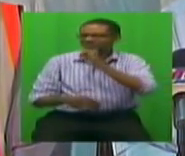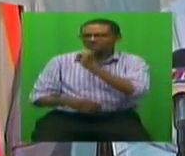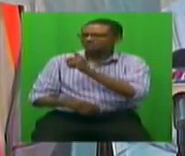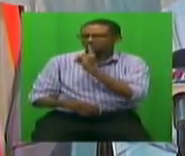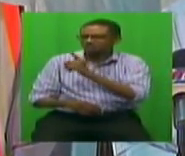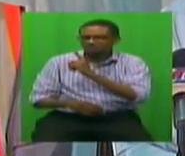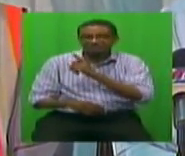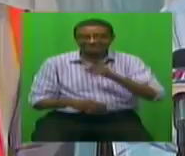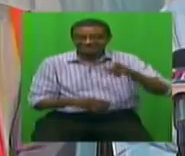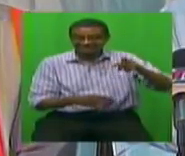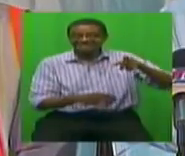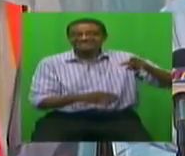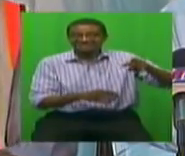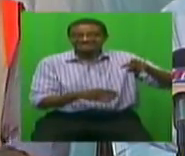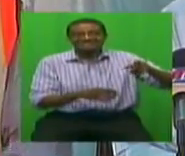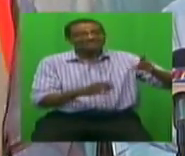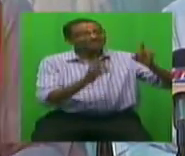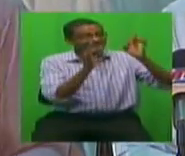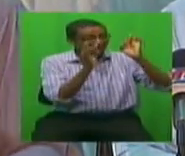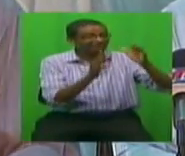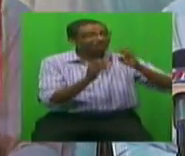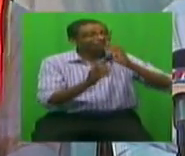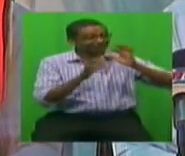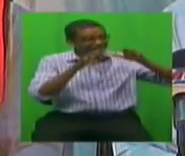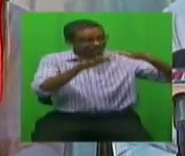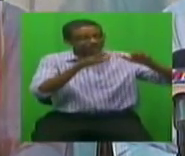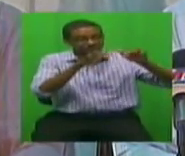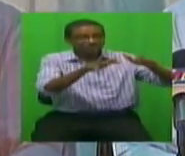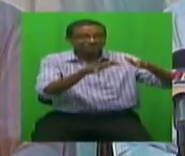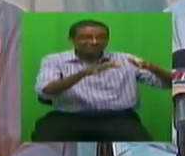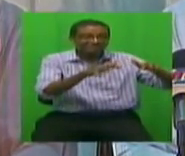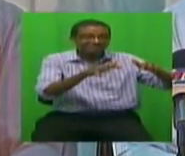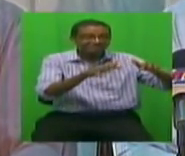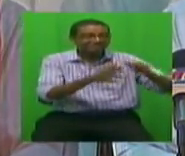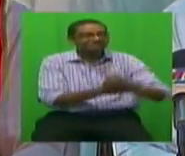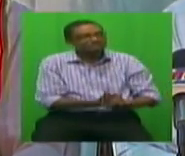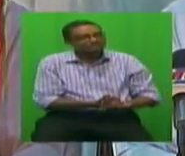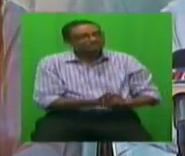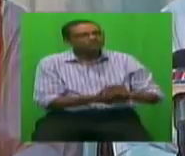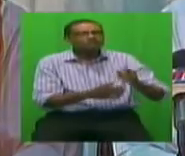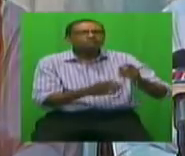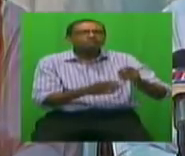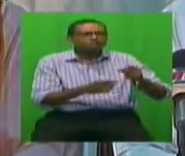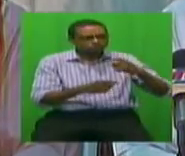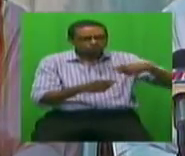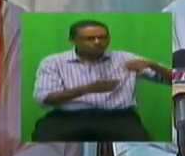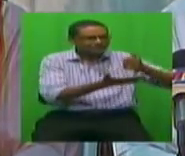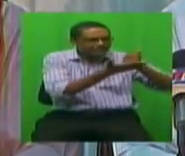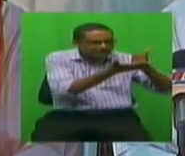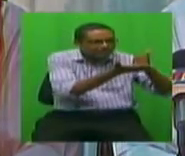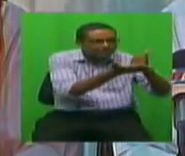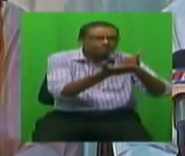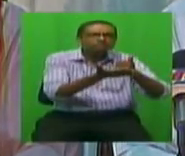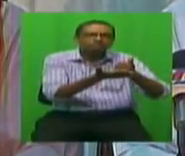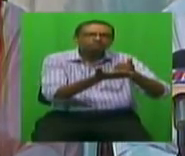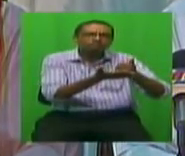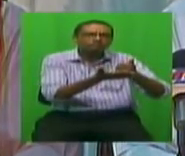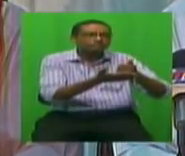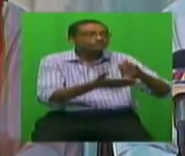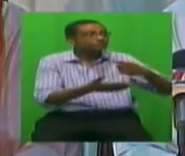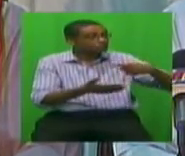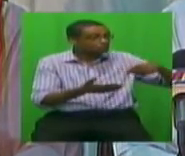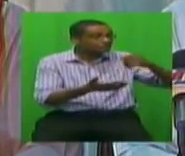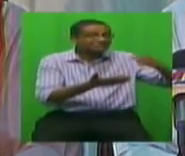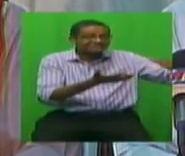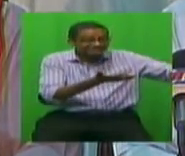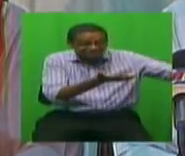confined area. I was happy to see that quite a lot of the mud had been taken away over the last 24 to 48